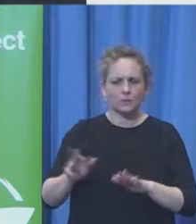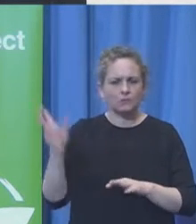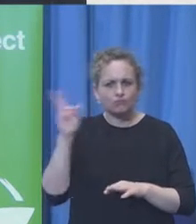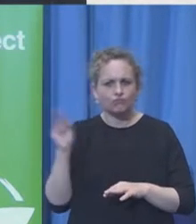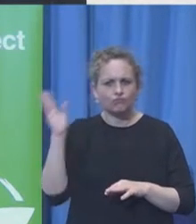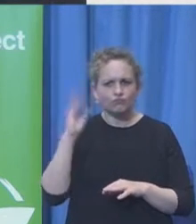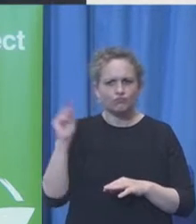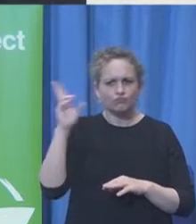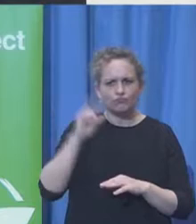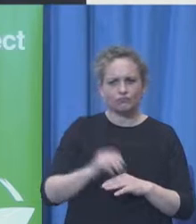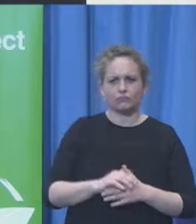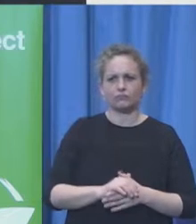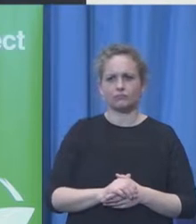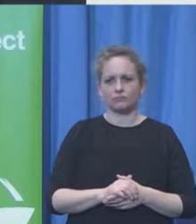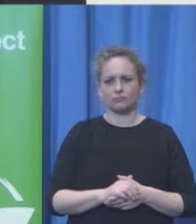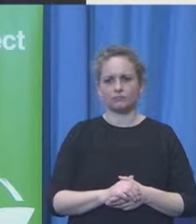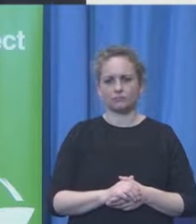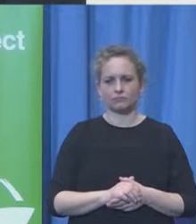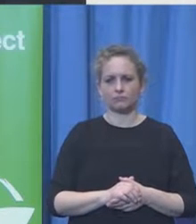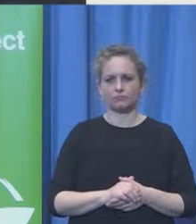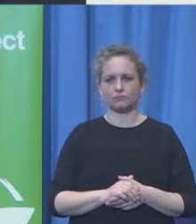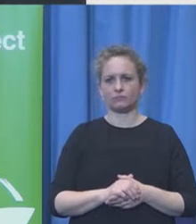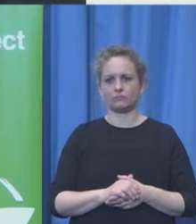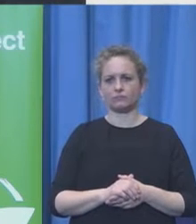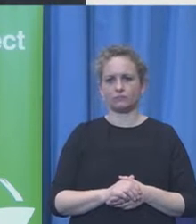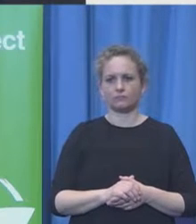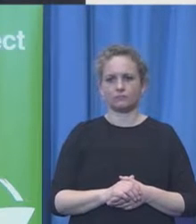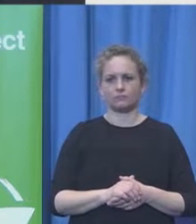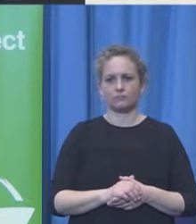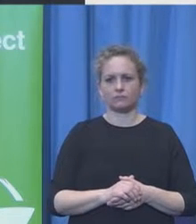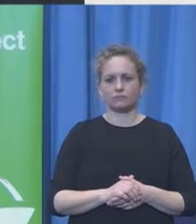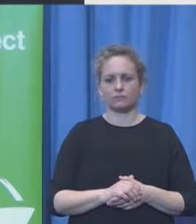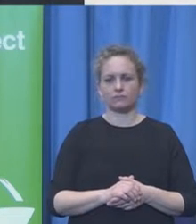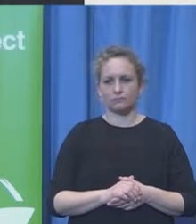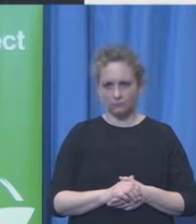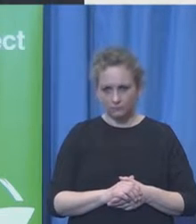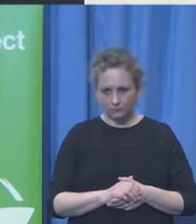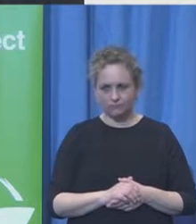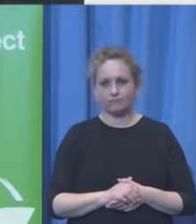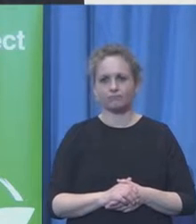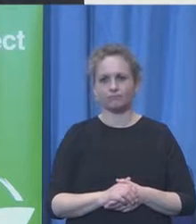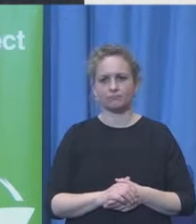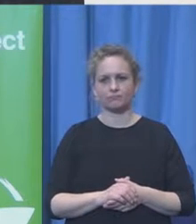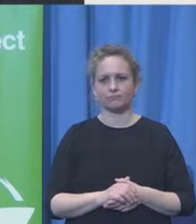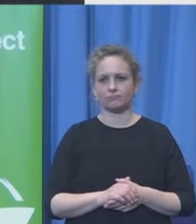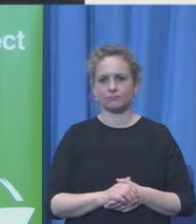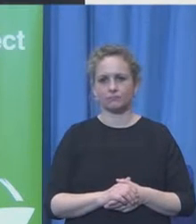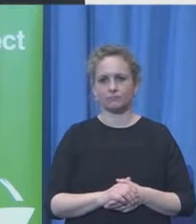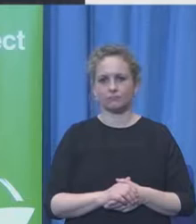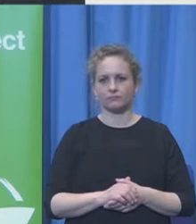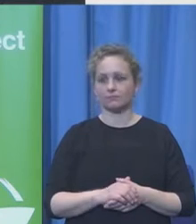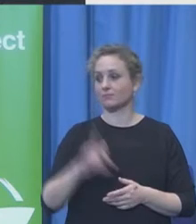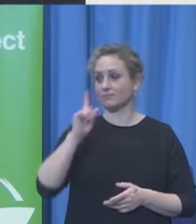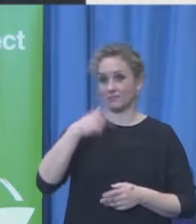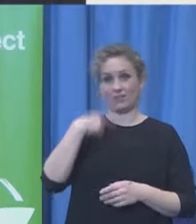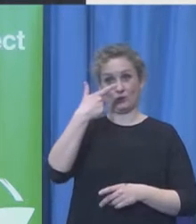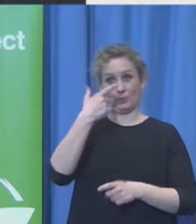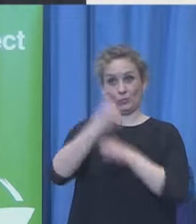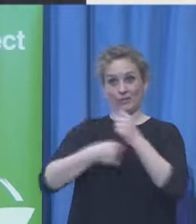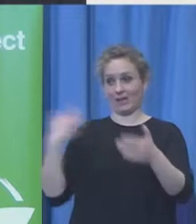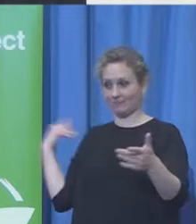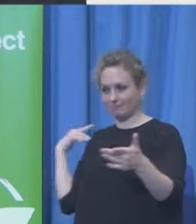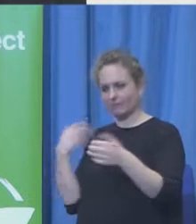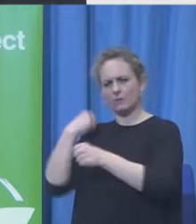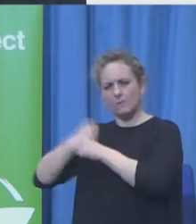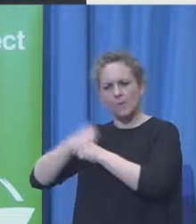in Ireland, a lot more of what you were talking about over lunch today in terms of role models within the private sector. There's a